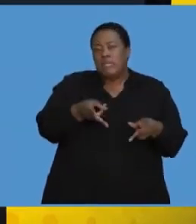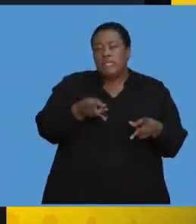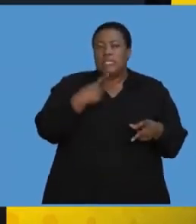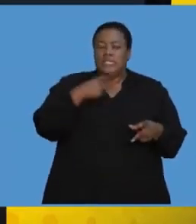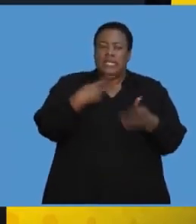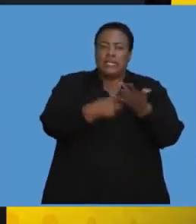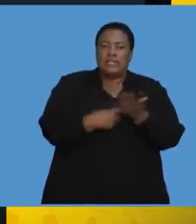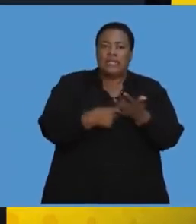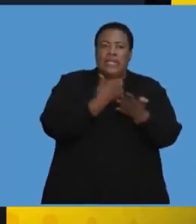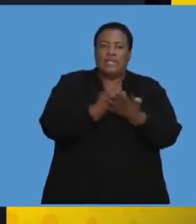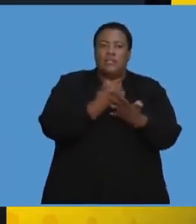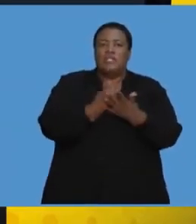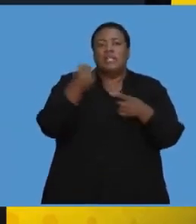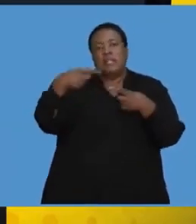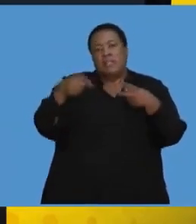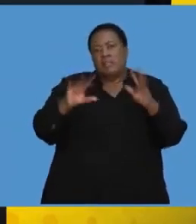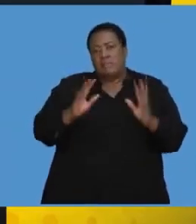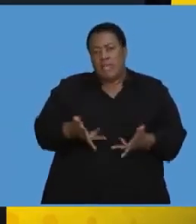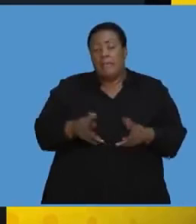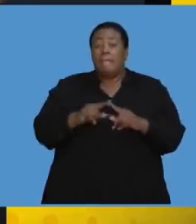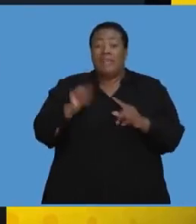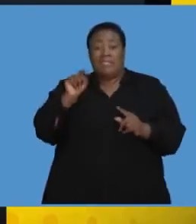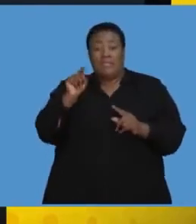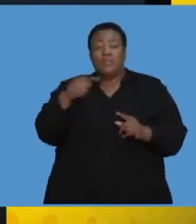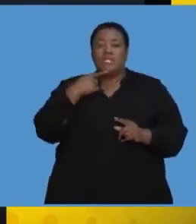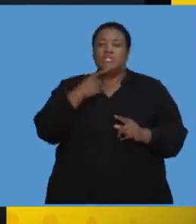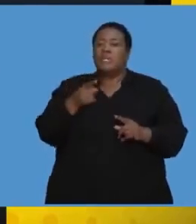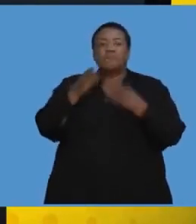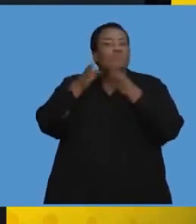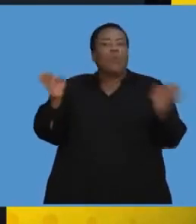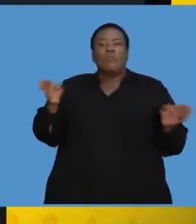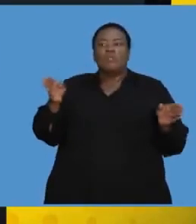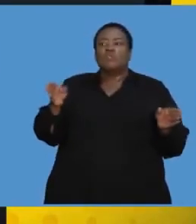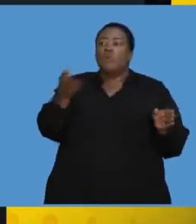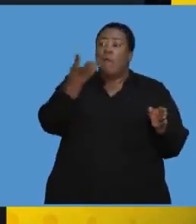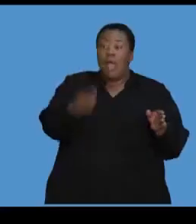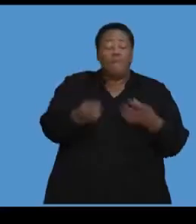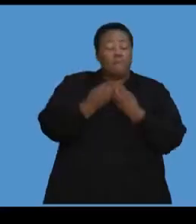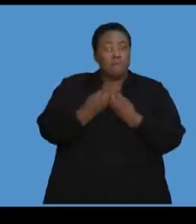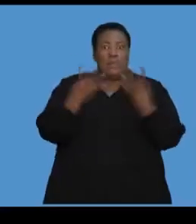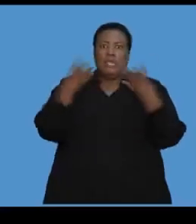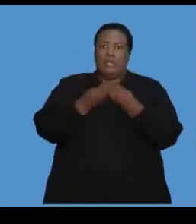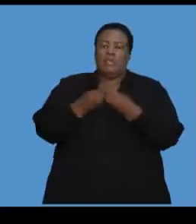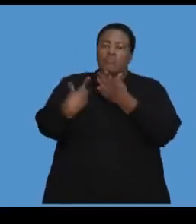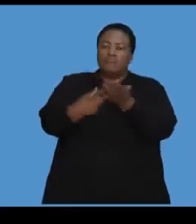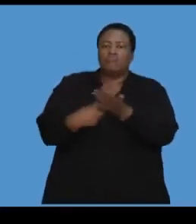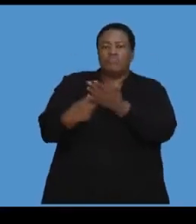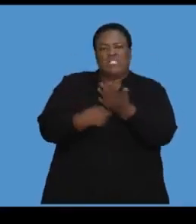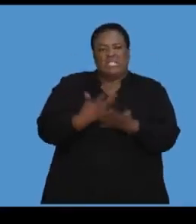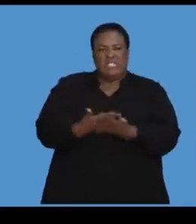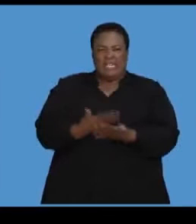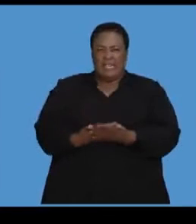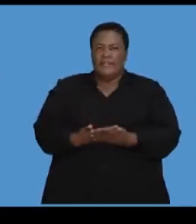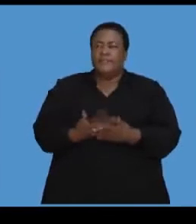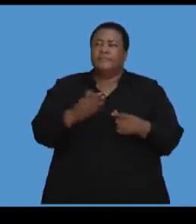discuss economic indicators, right? But this one, it left it open, so there is a lot to discuss there. So you can look at